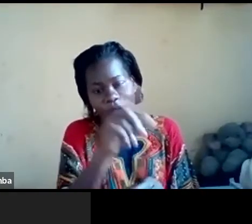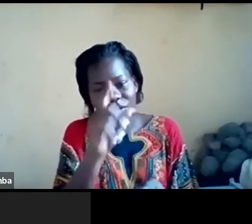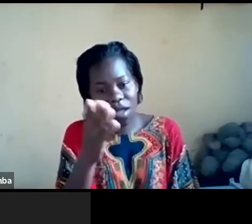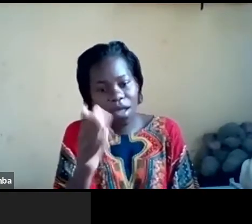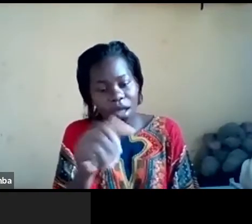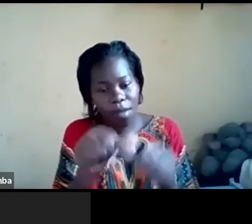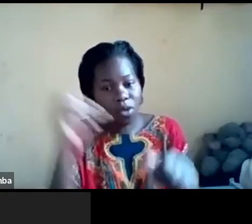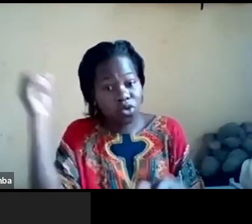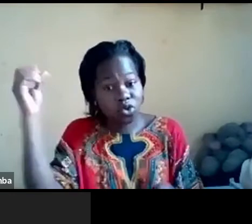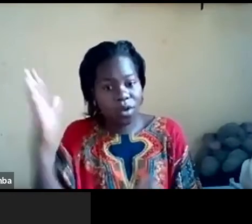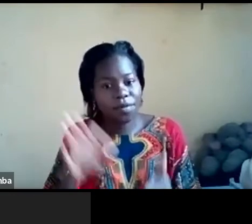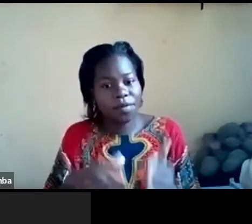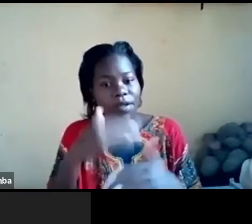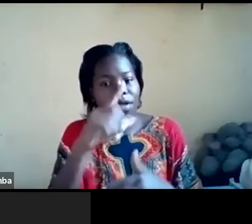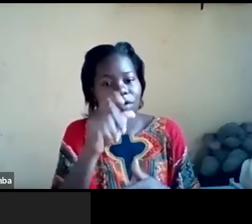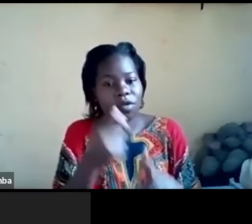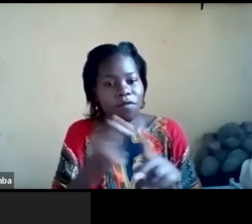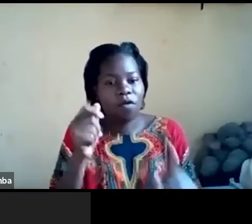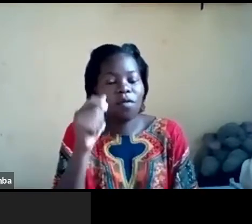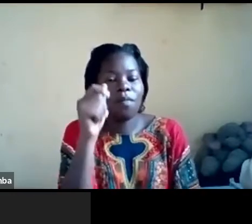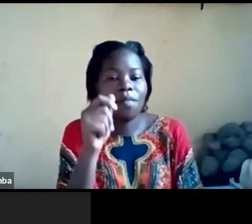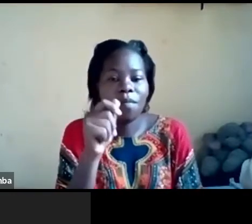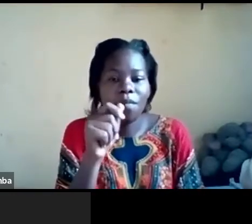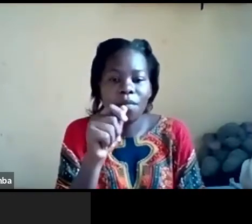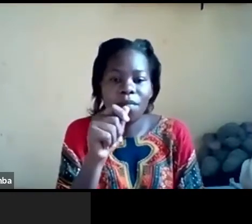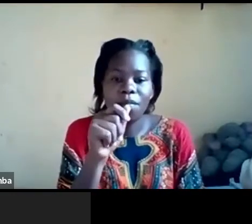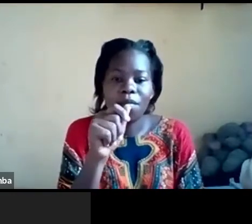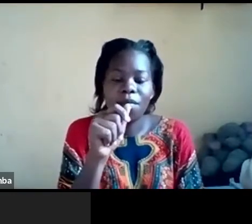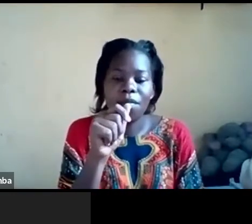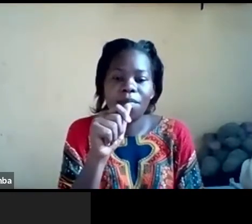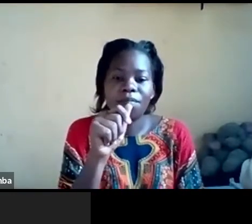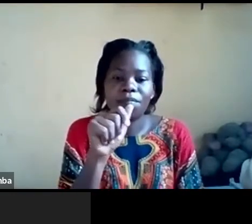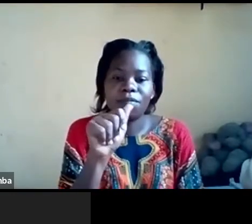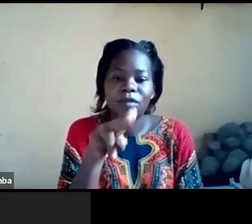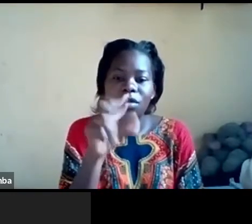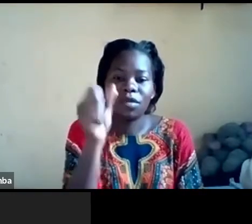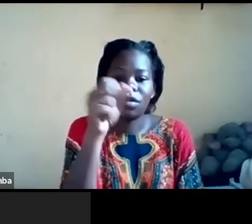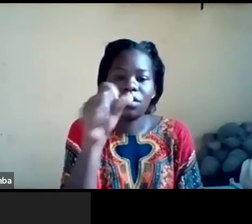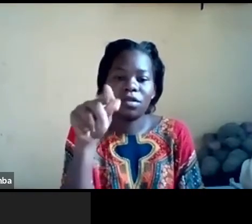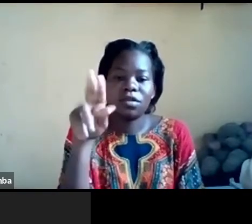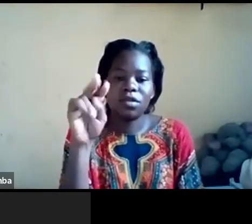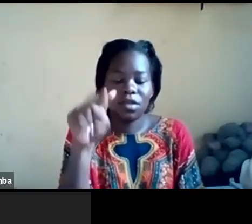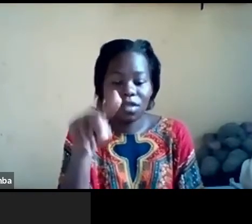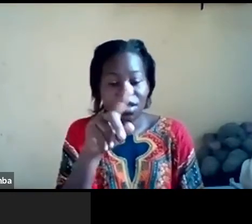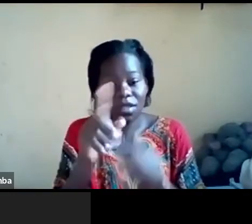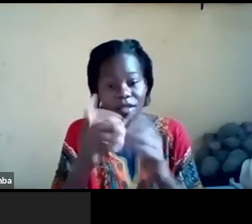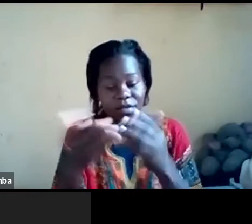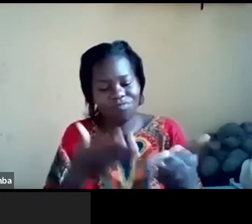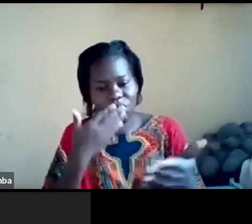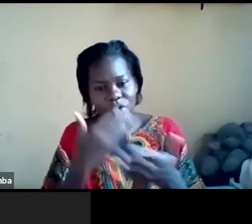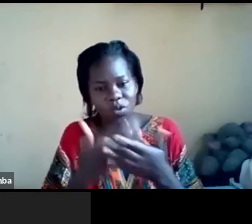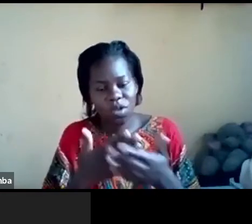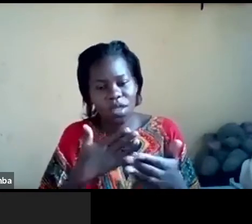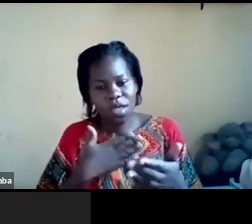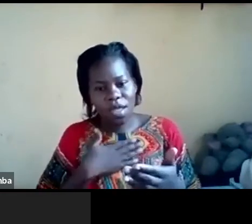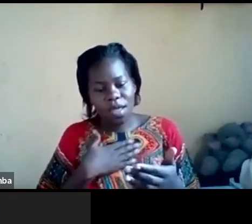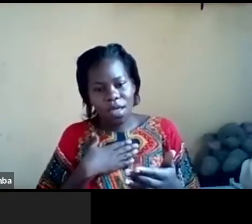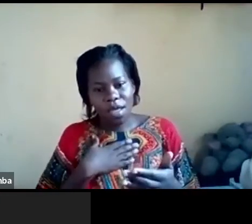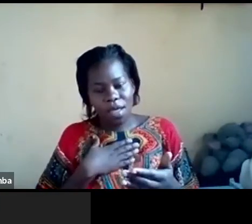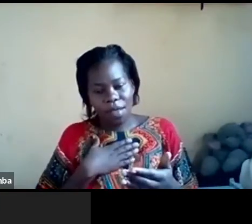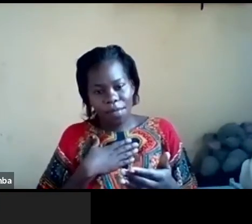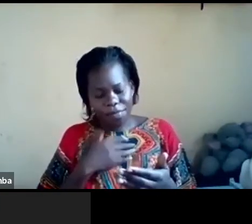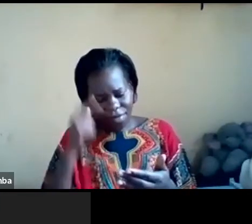from Agustin Bosimba. Indeed, these sessions are very informative and interesting. In my portfolio, I had not thought about this sector.